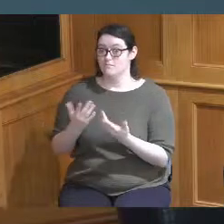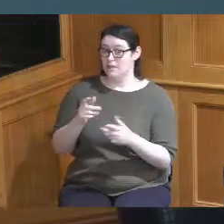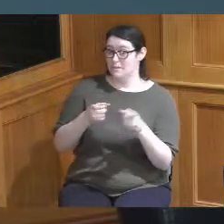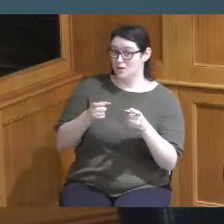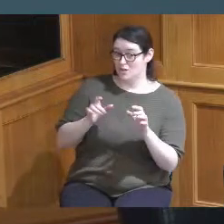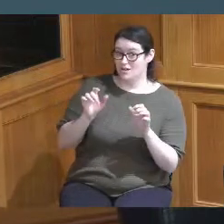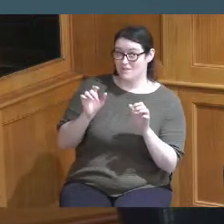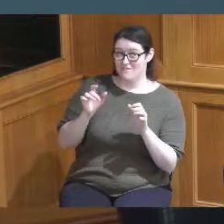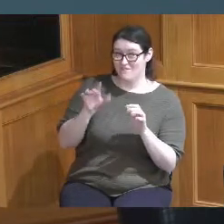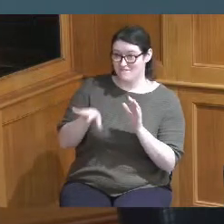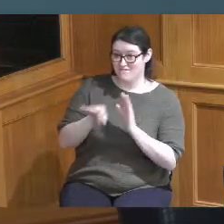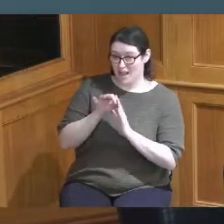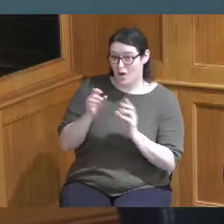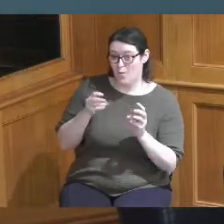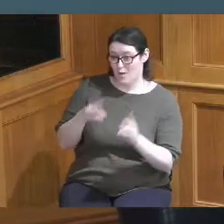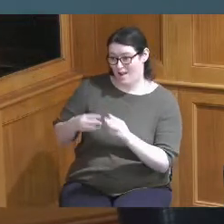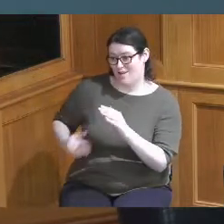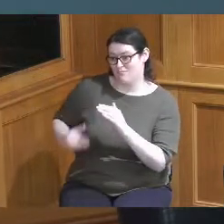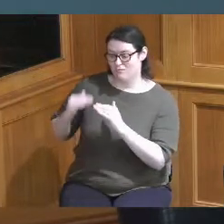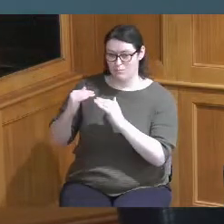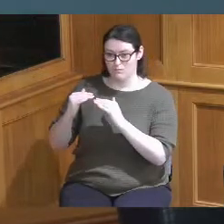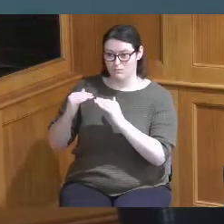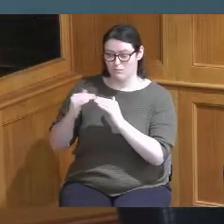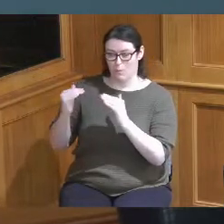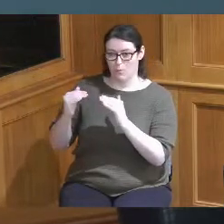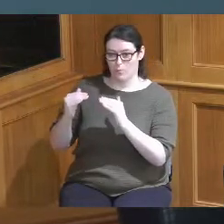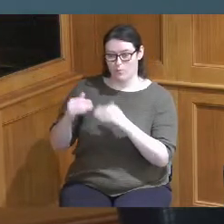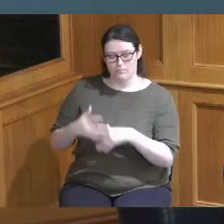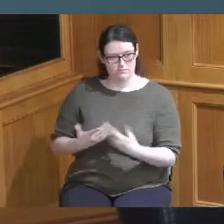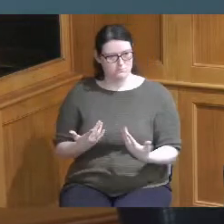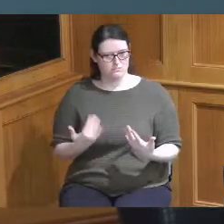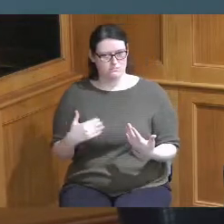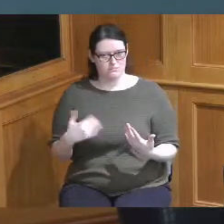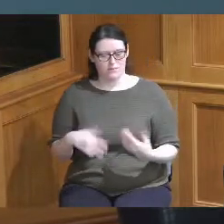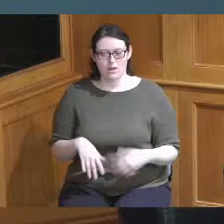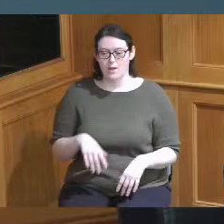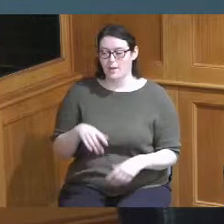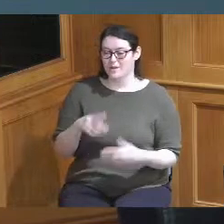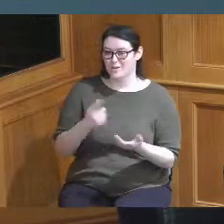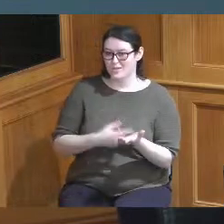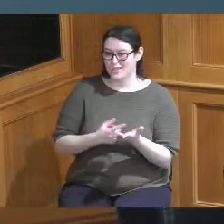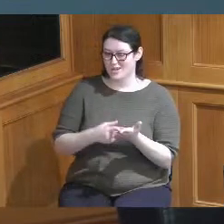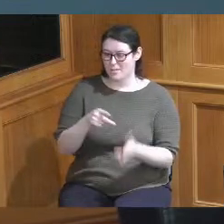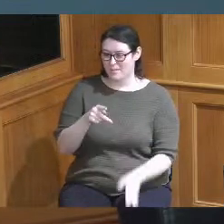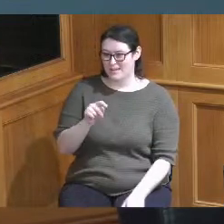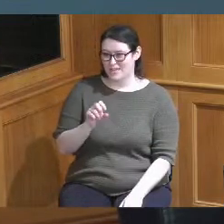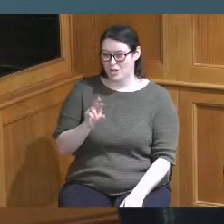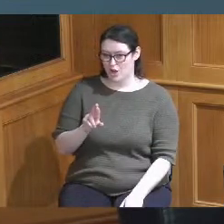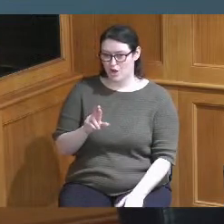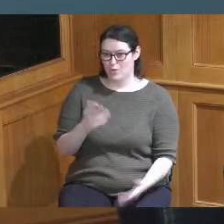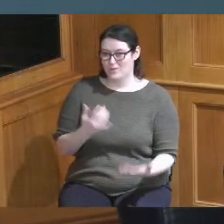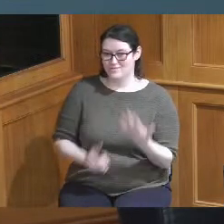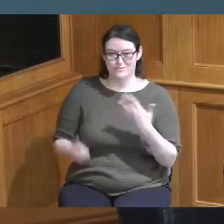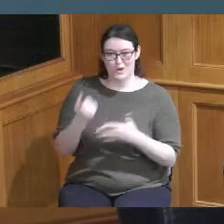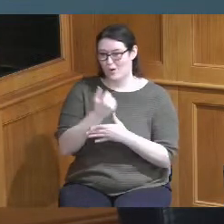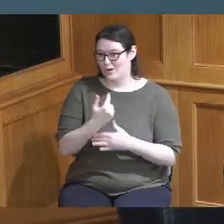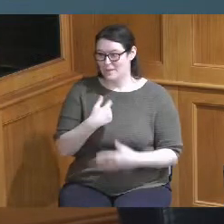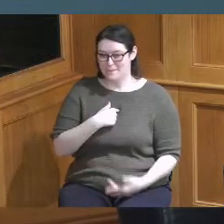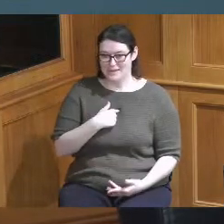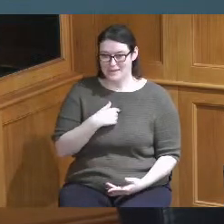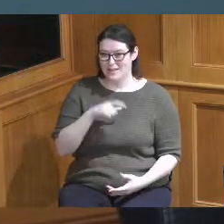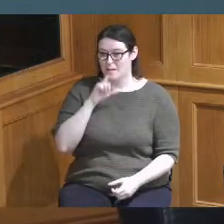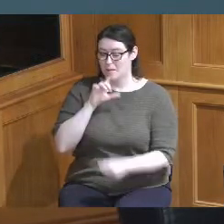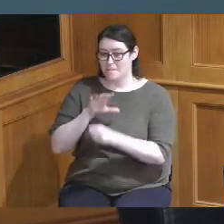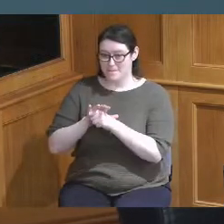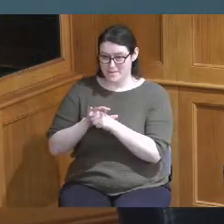our general fund is balanced. As we talk about the PTR, first and foremost for me, the commitment that